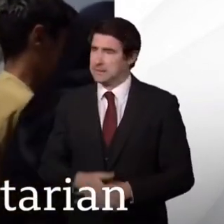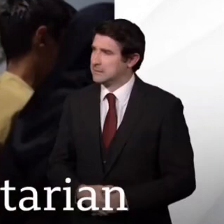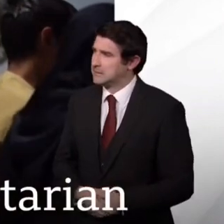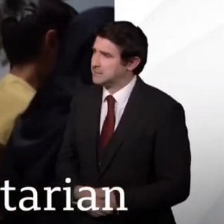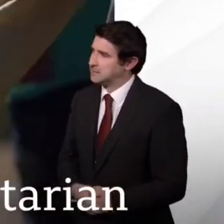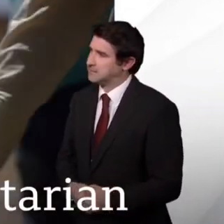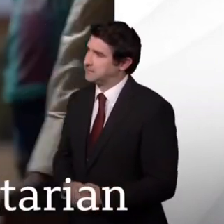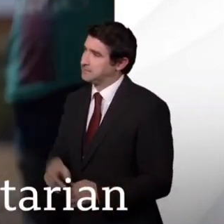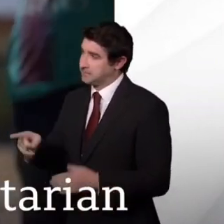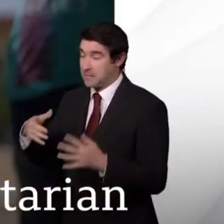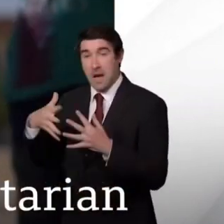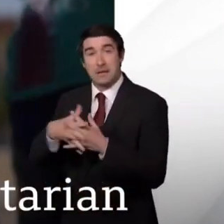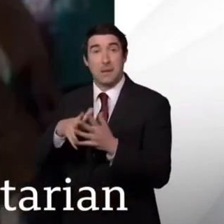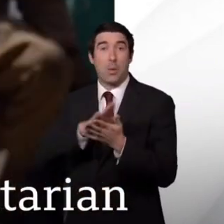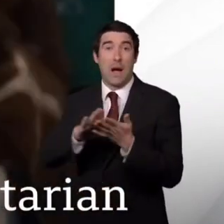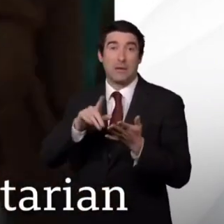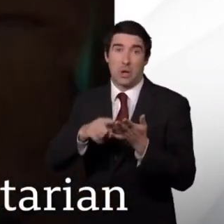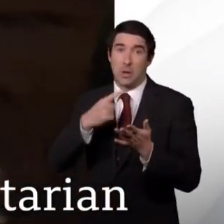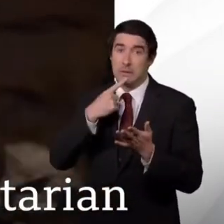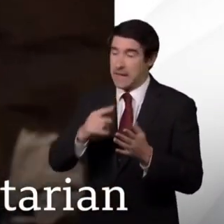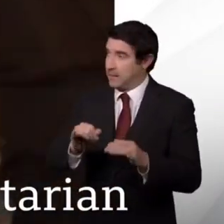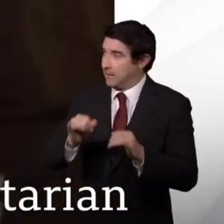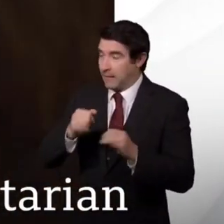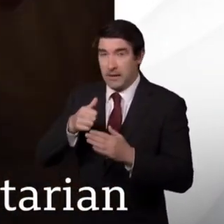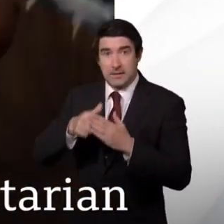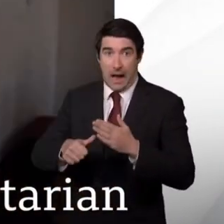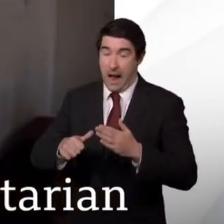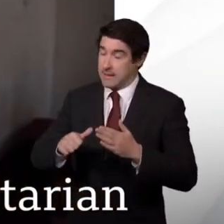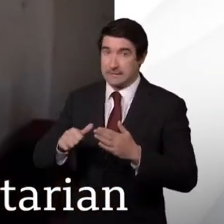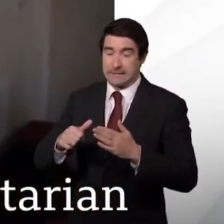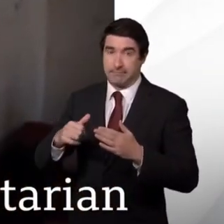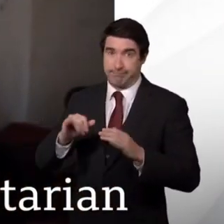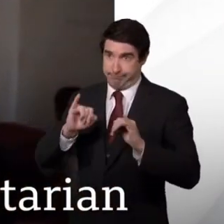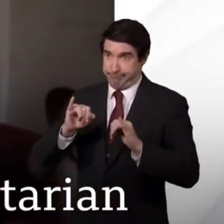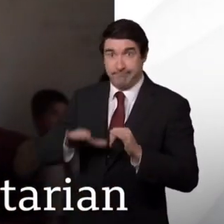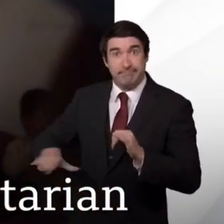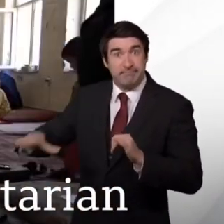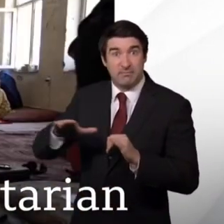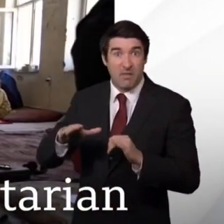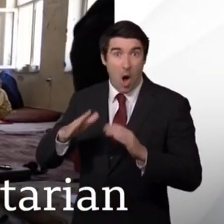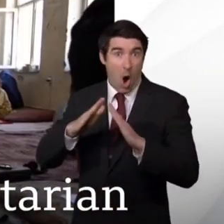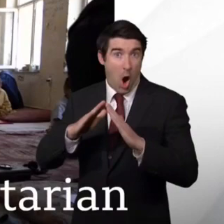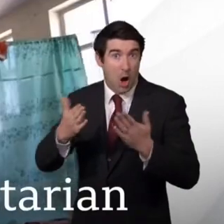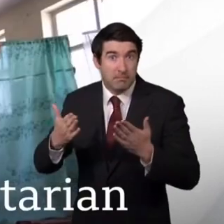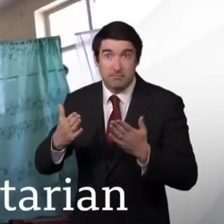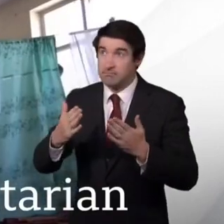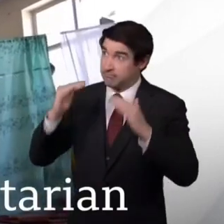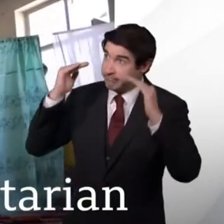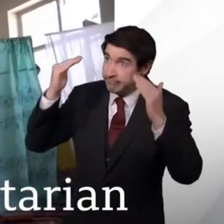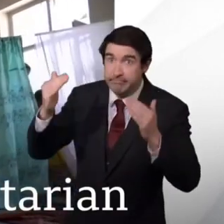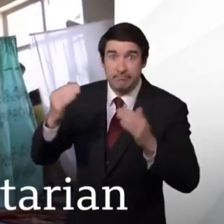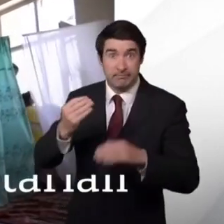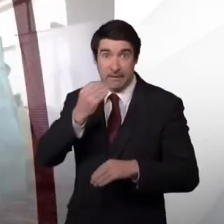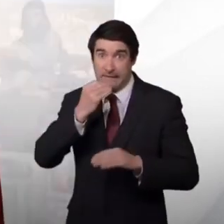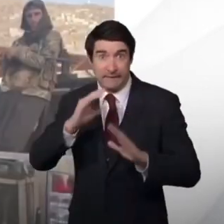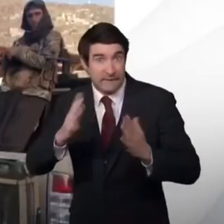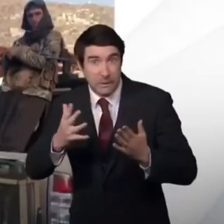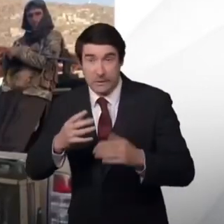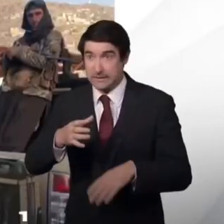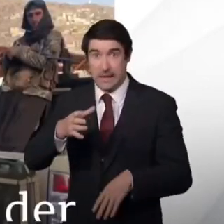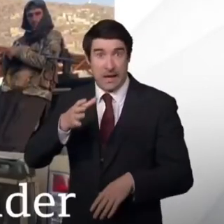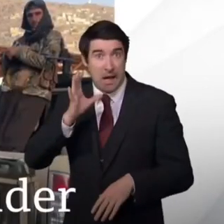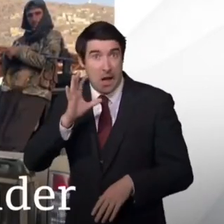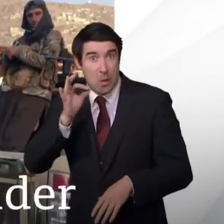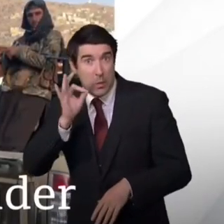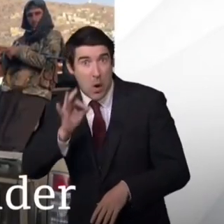with medicine in short supply. We hear from Afghans across the country facing severe food and water shortages.